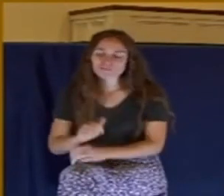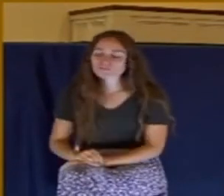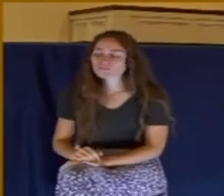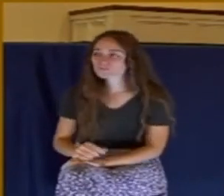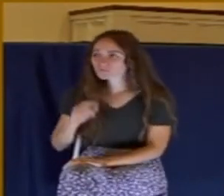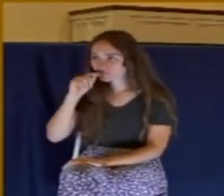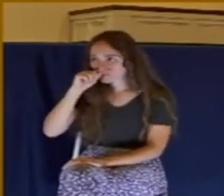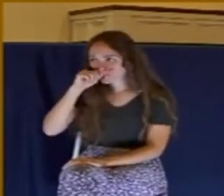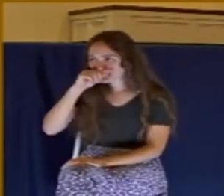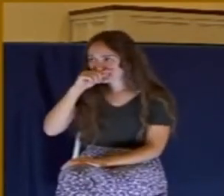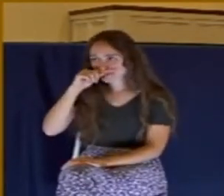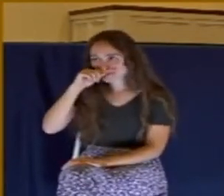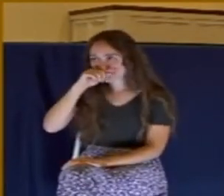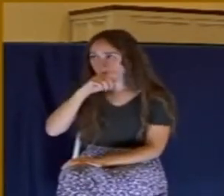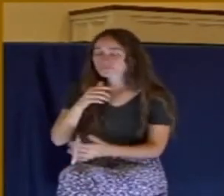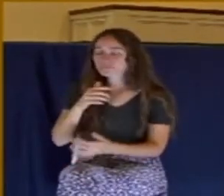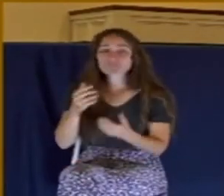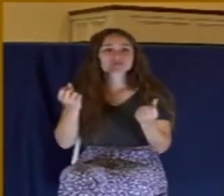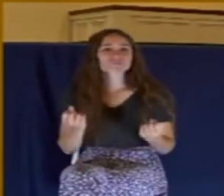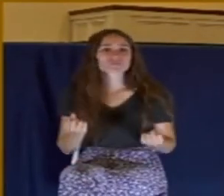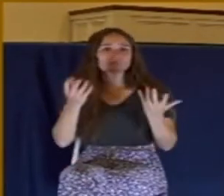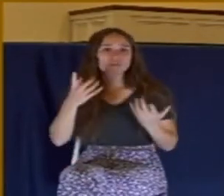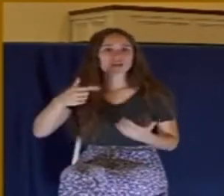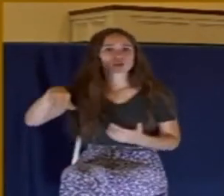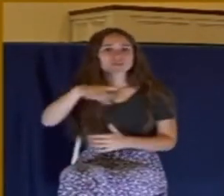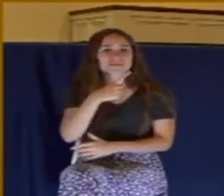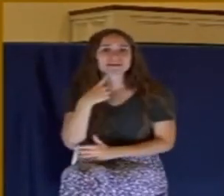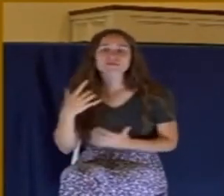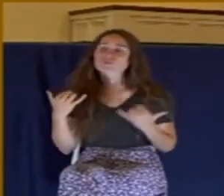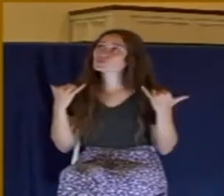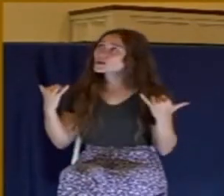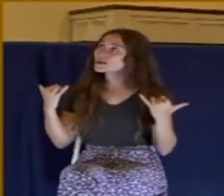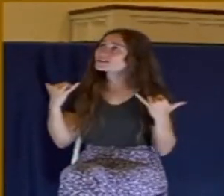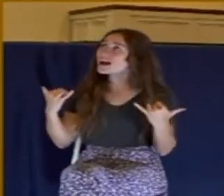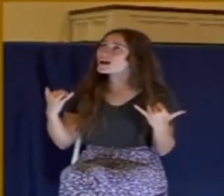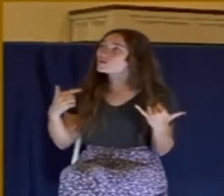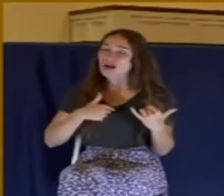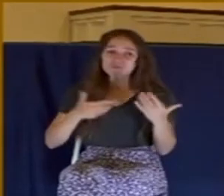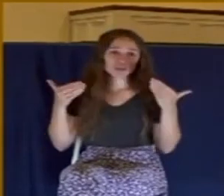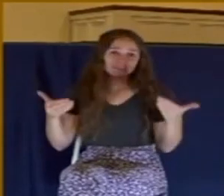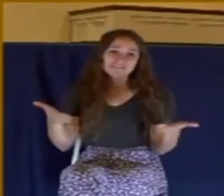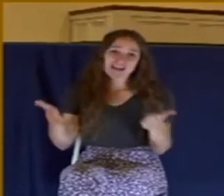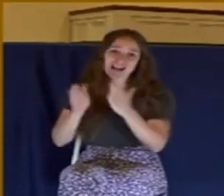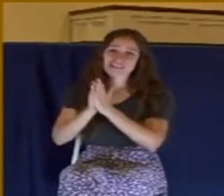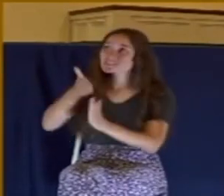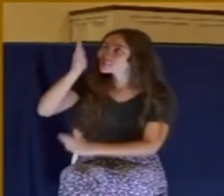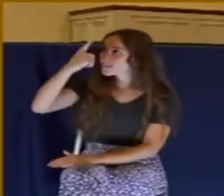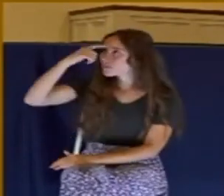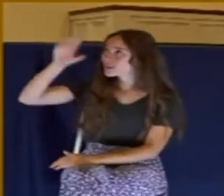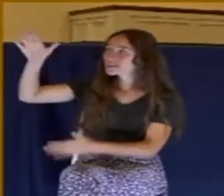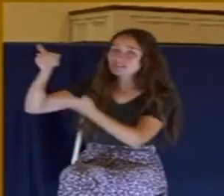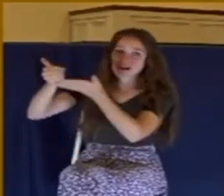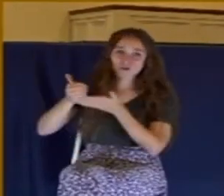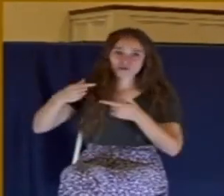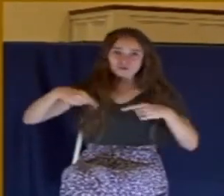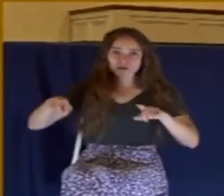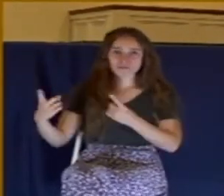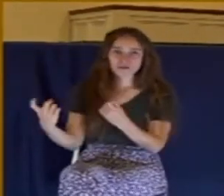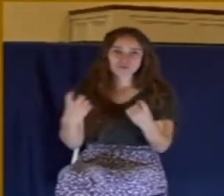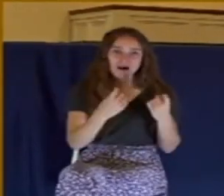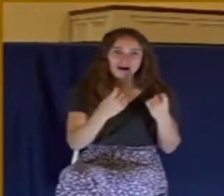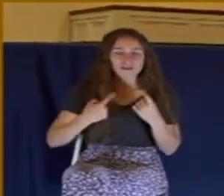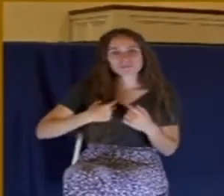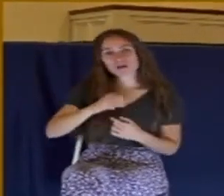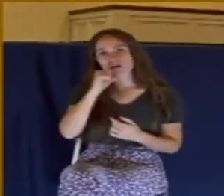How many here would say, right now I'm asking God for his help in my trial? I'm not going to wallow